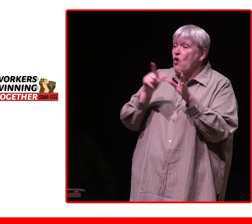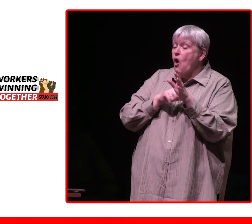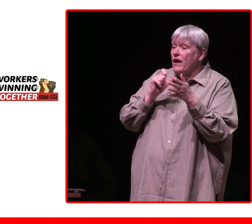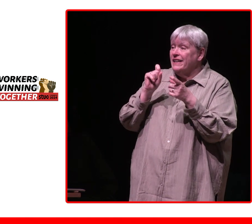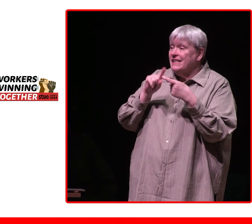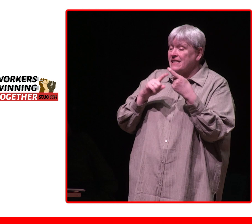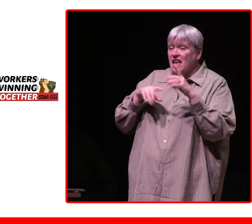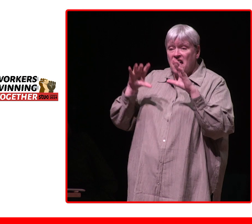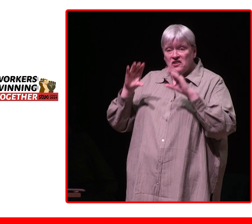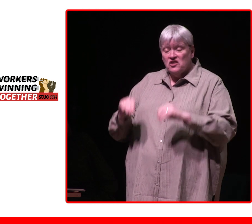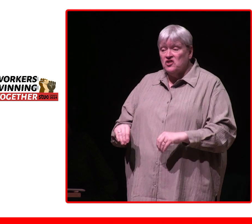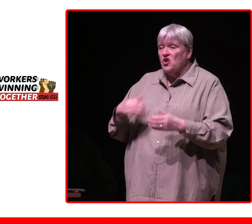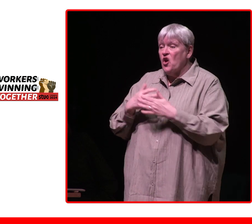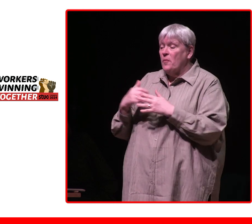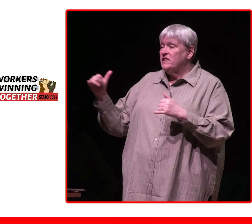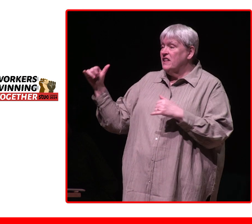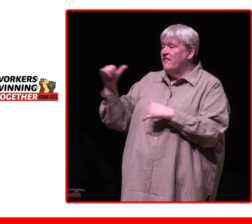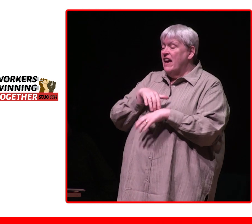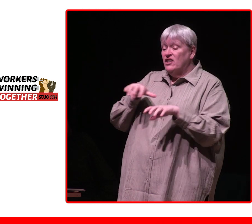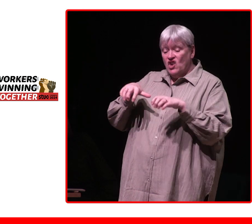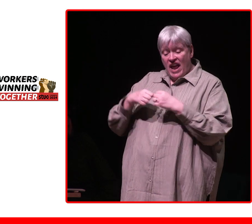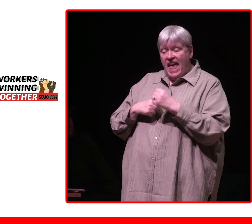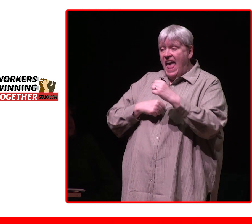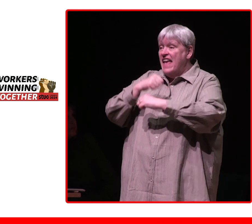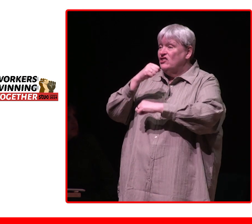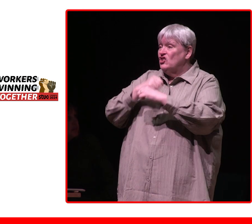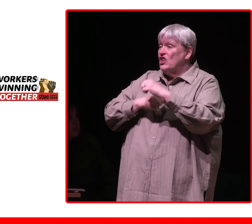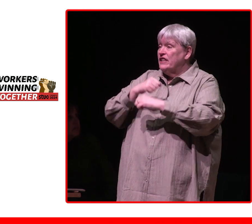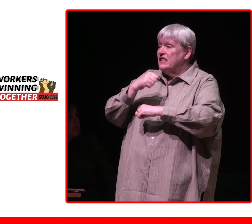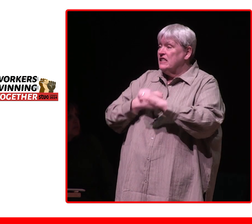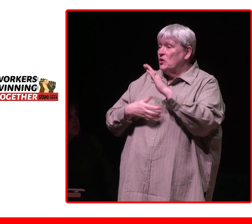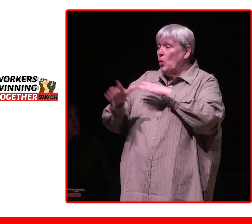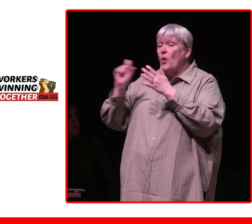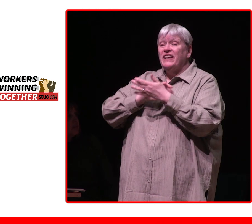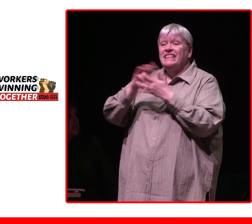the fighter jet engines that were destined for Chile